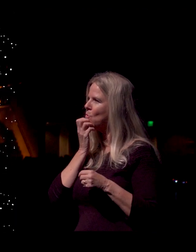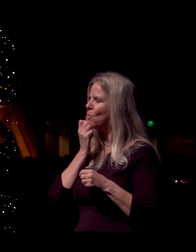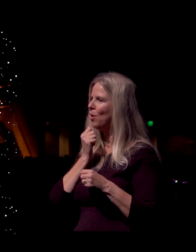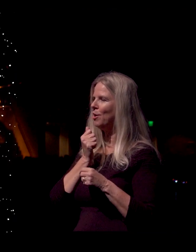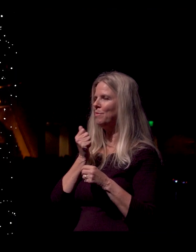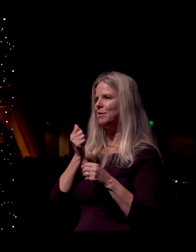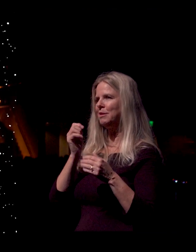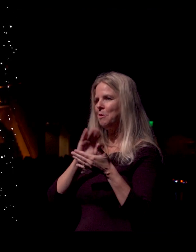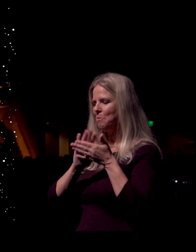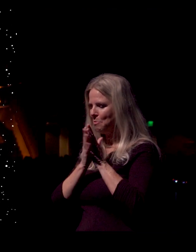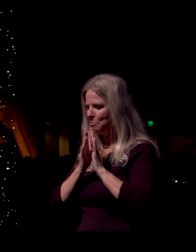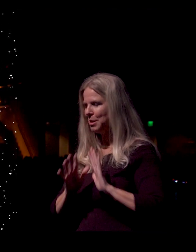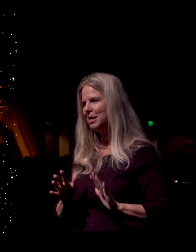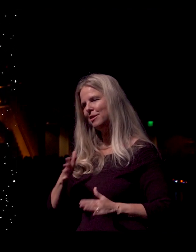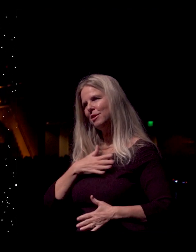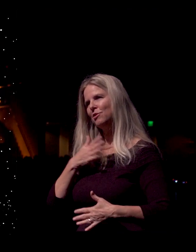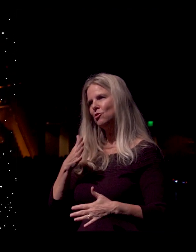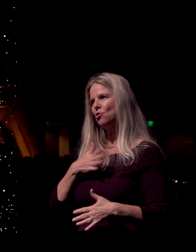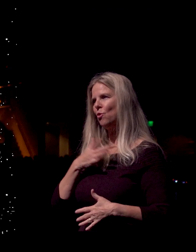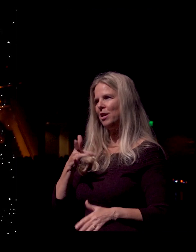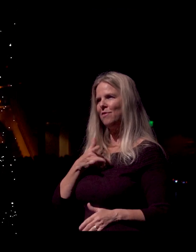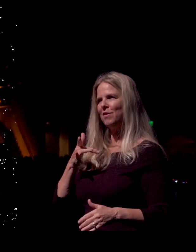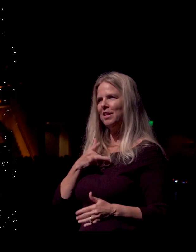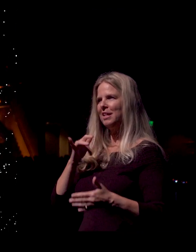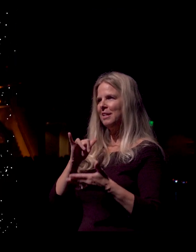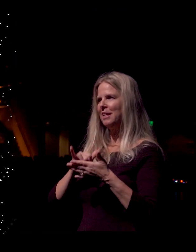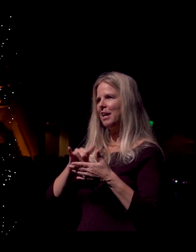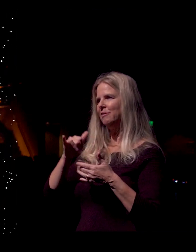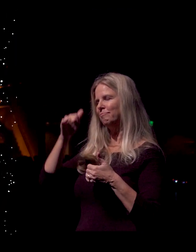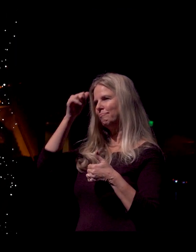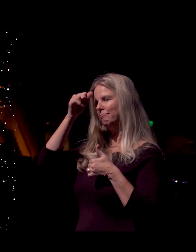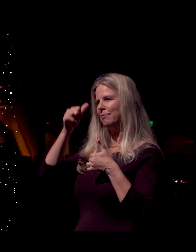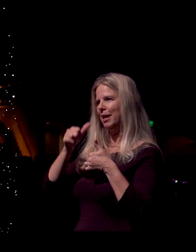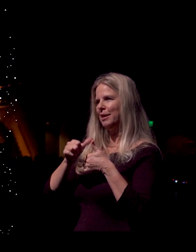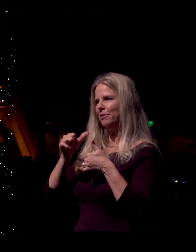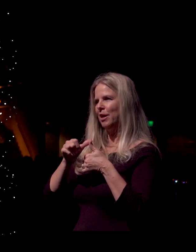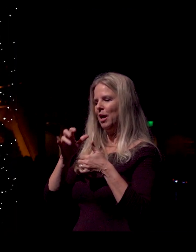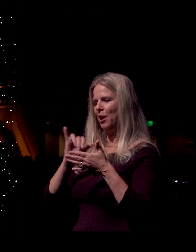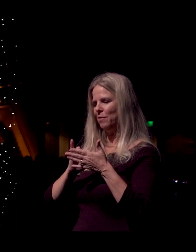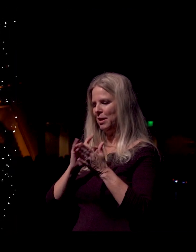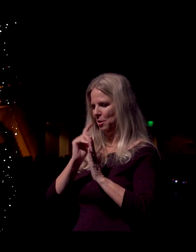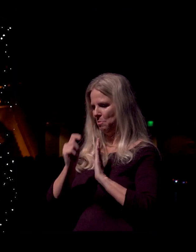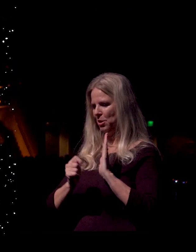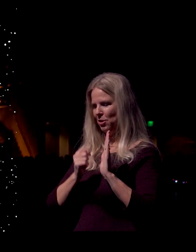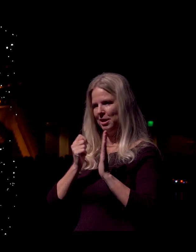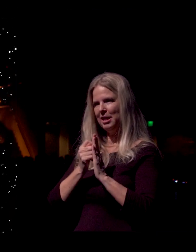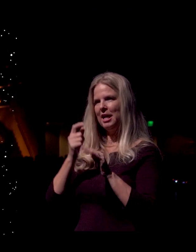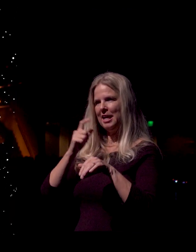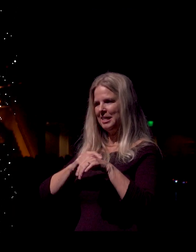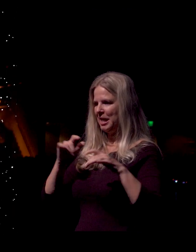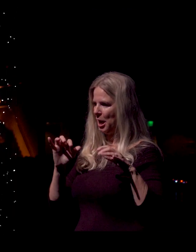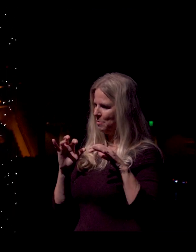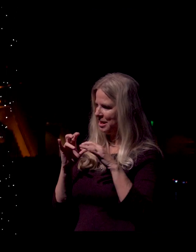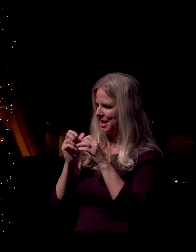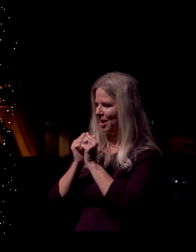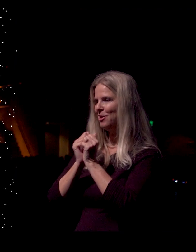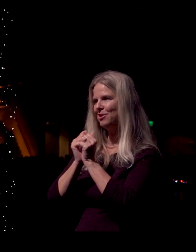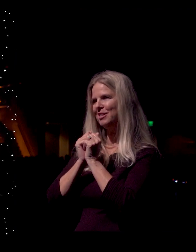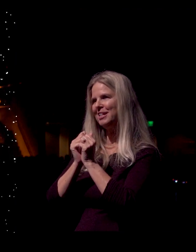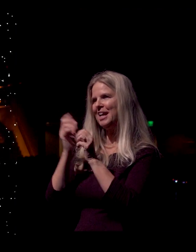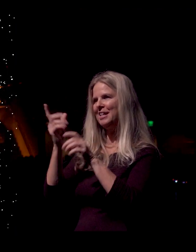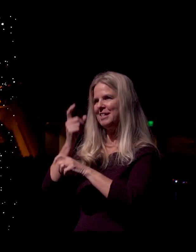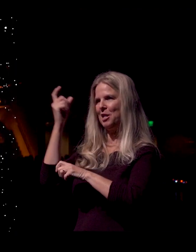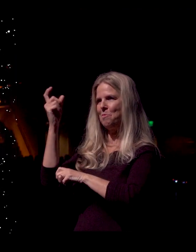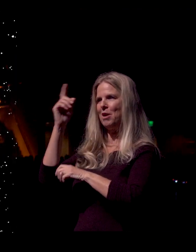are in. A time to gather together to celebrate the hope of the world. Jesus is the reason for